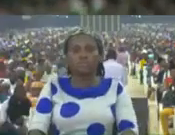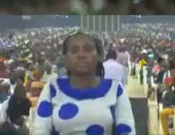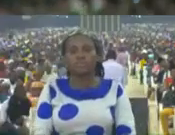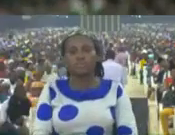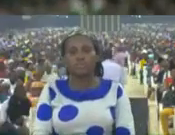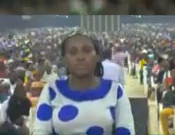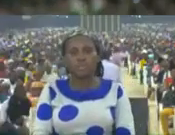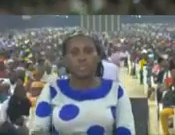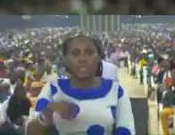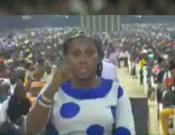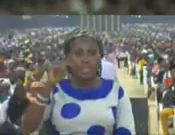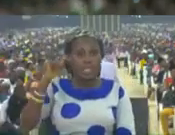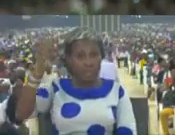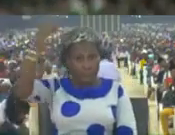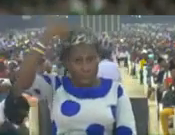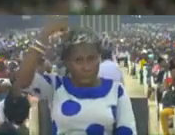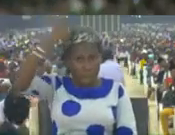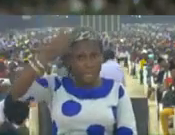The brain is still there,